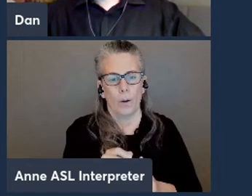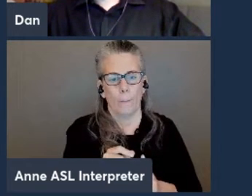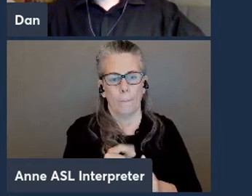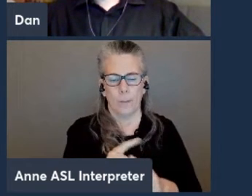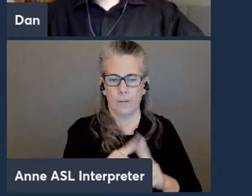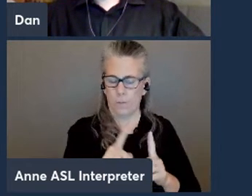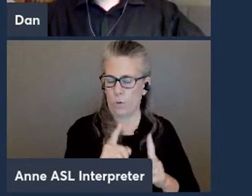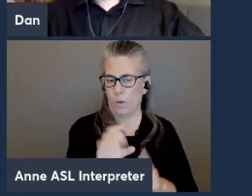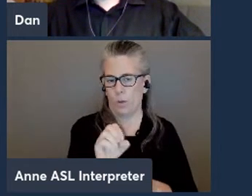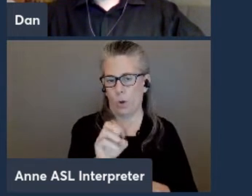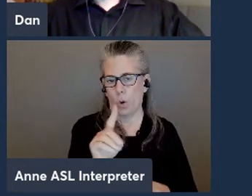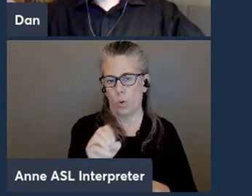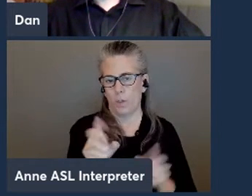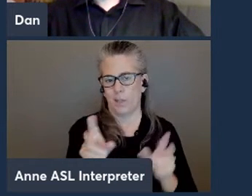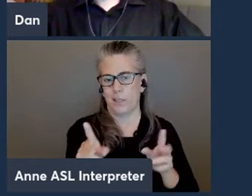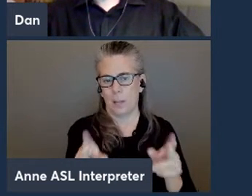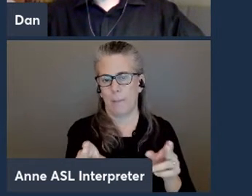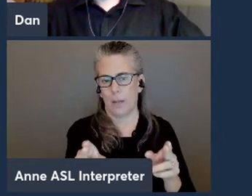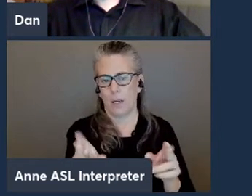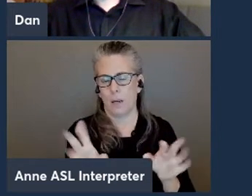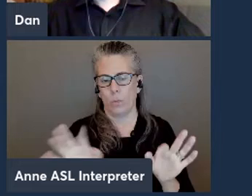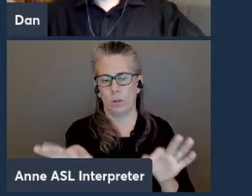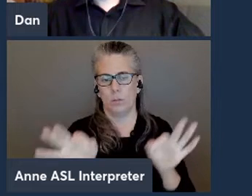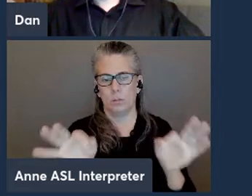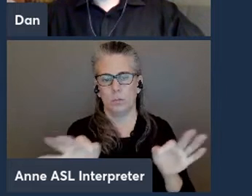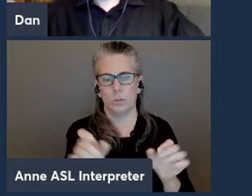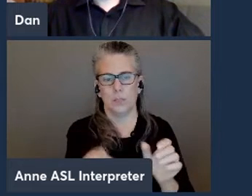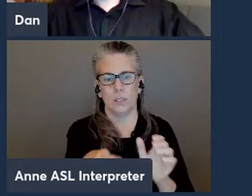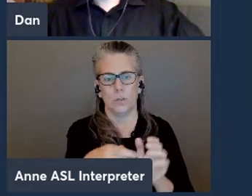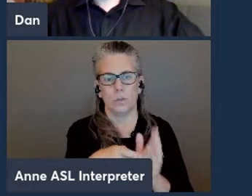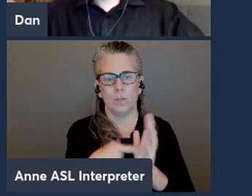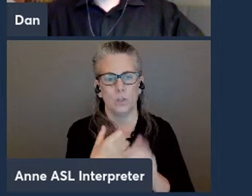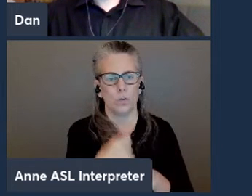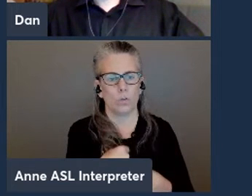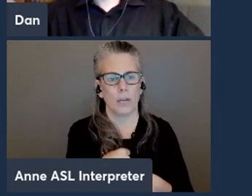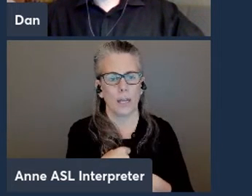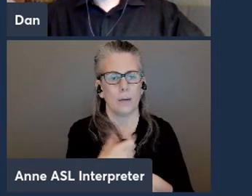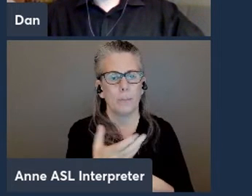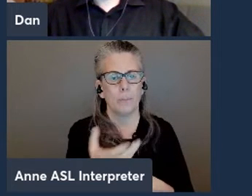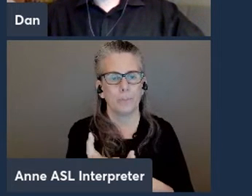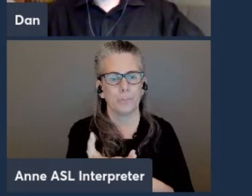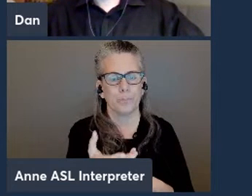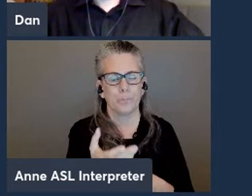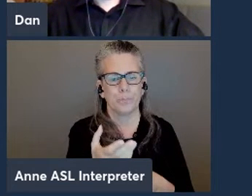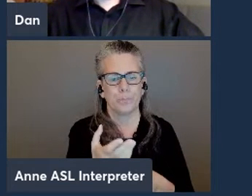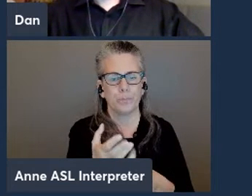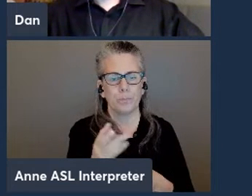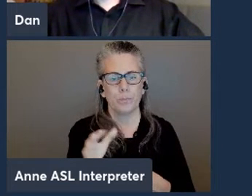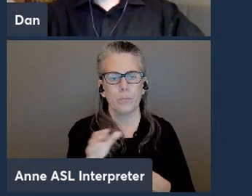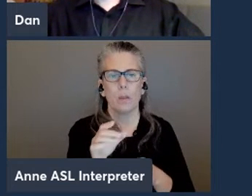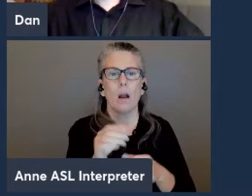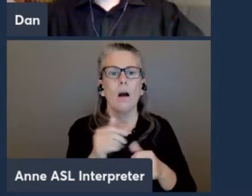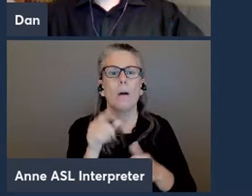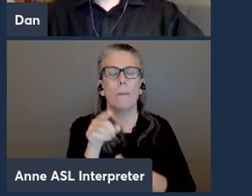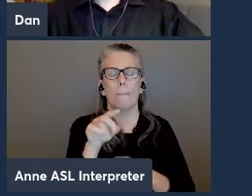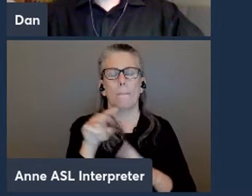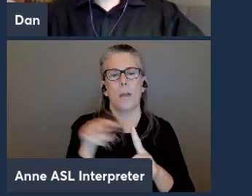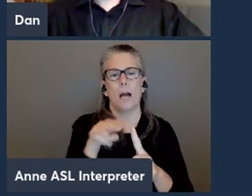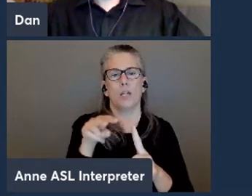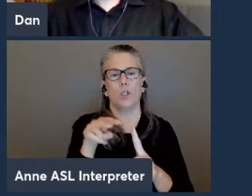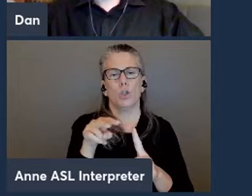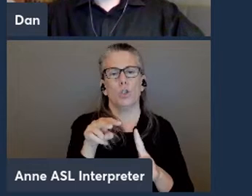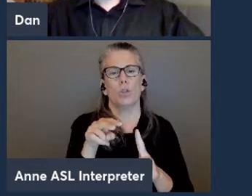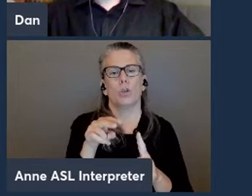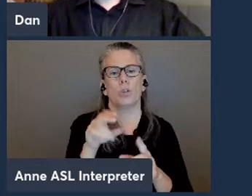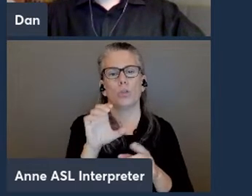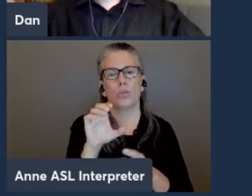snippet that you need to create, let's see. If you went through the app monitor creation, you'd get presented with a